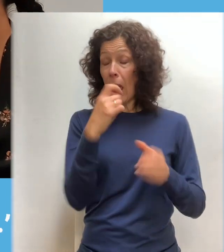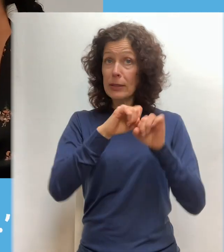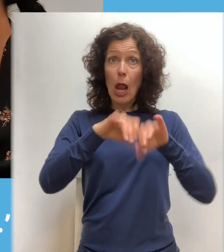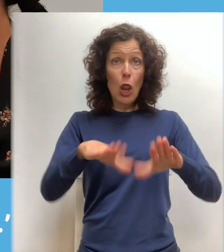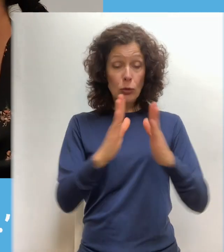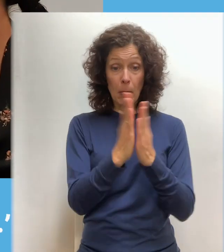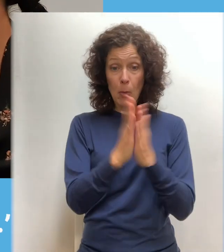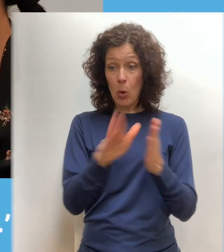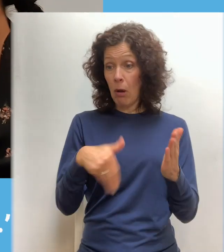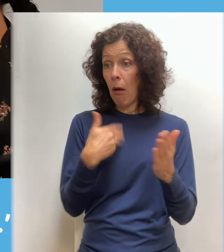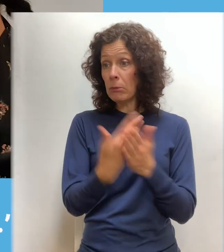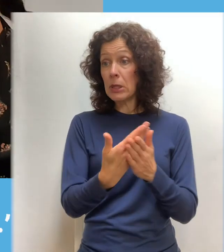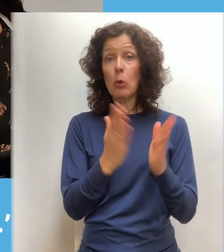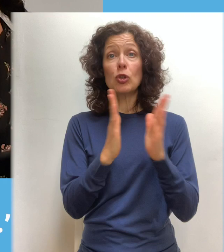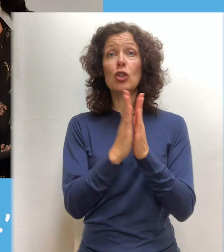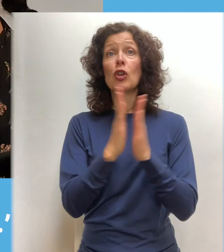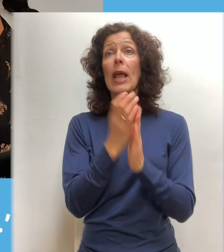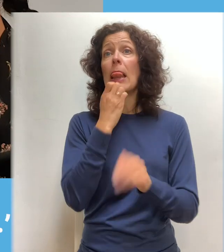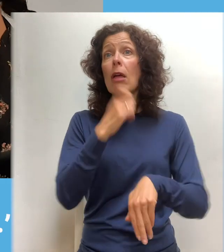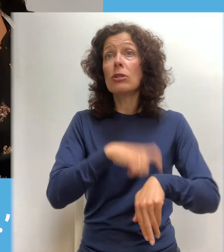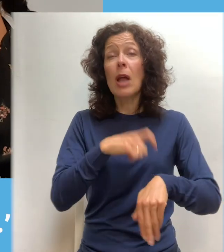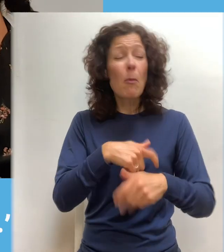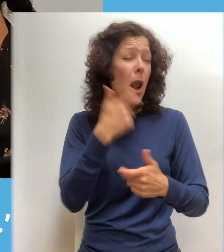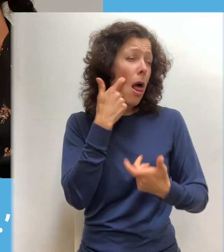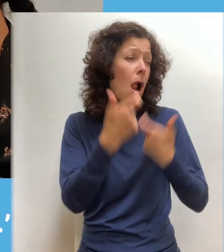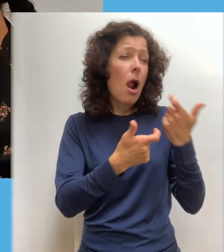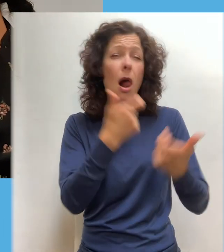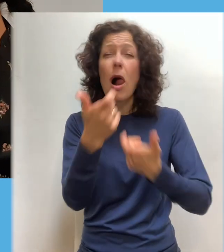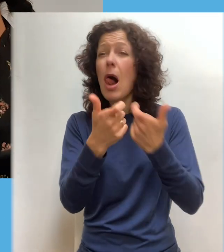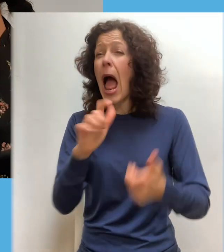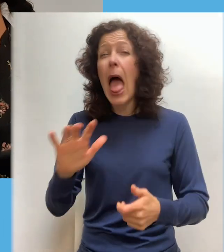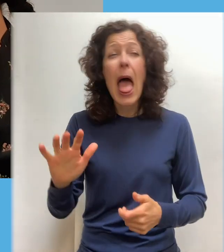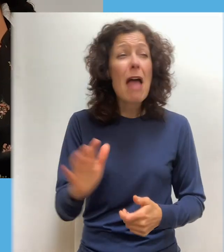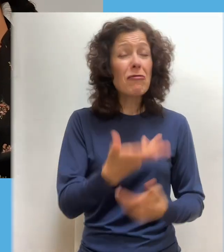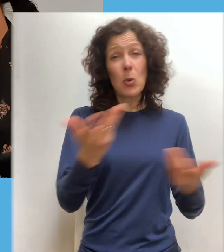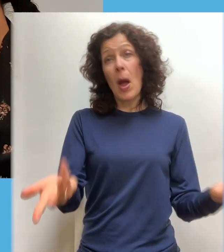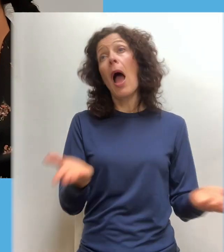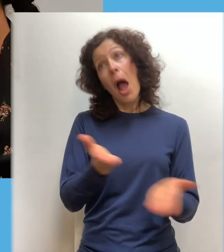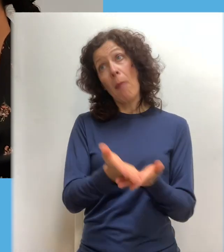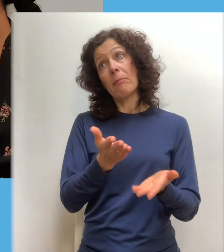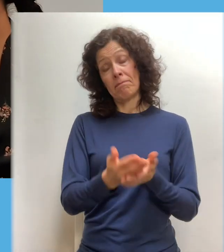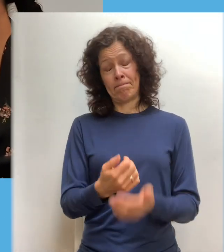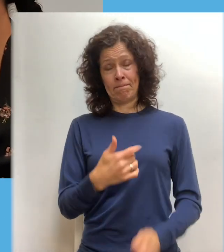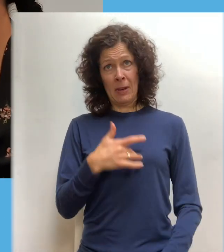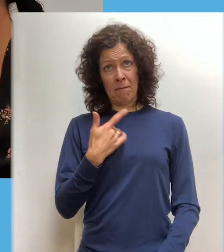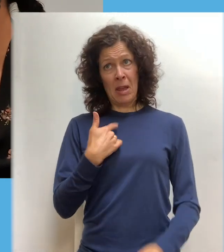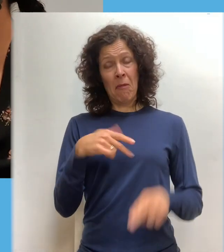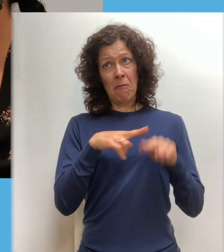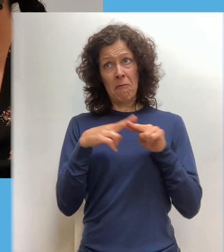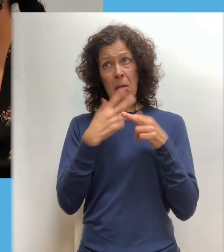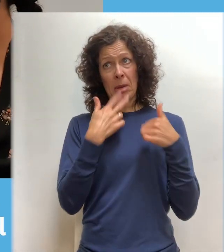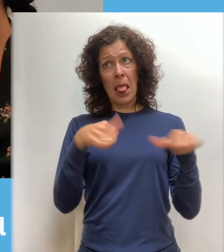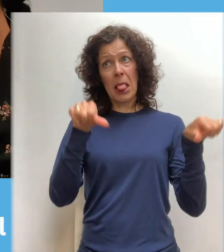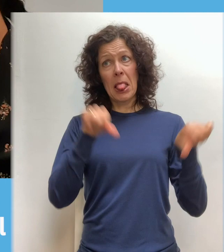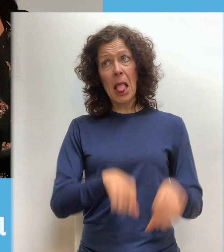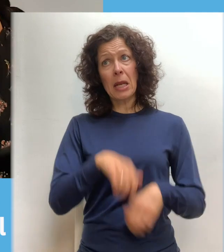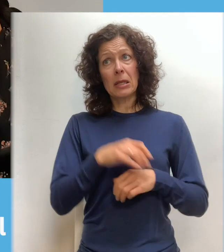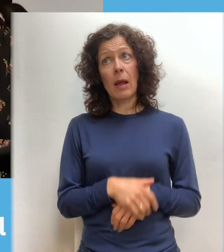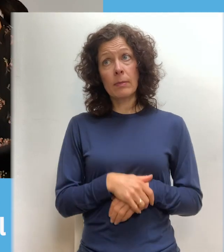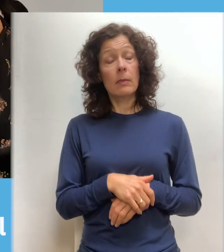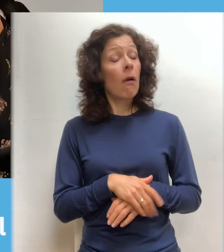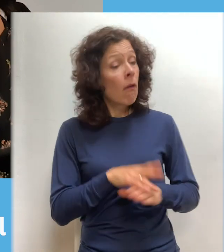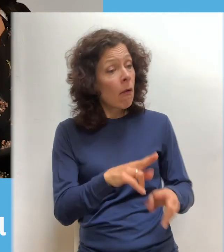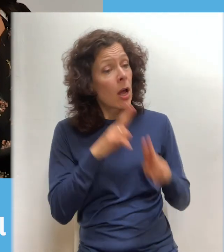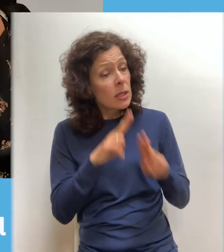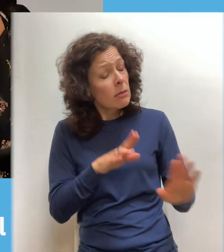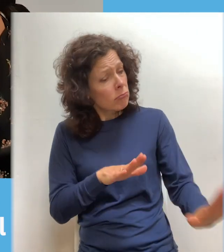until Sunday lunchtime. We looked everywhere. We really did." He felt like he was letting his family down. "I believe